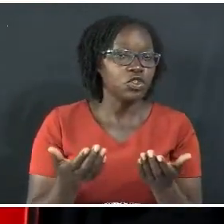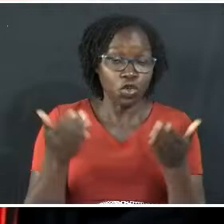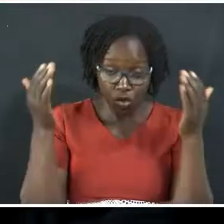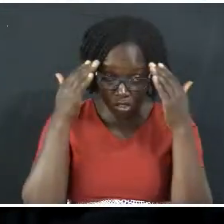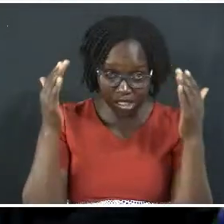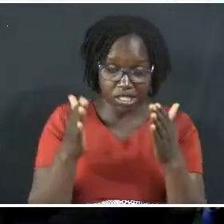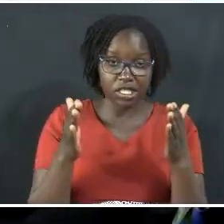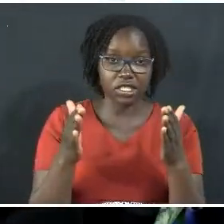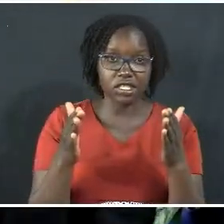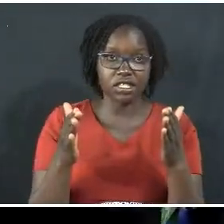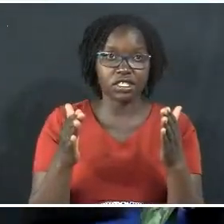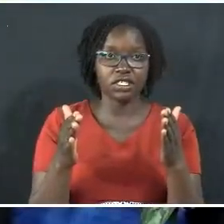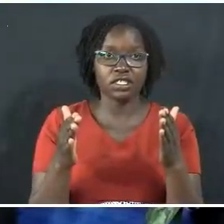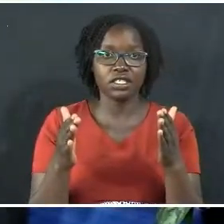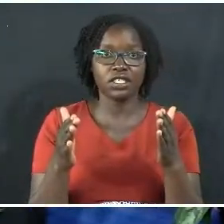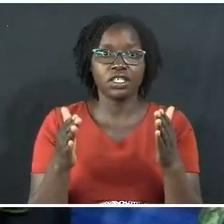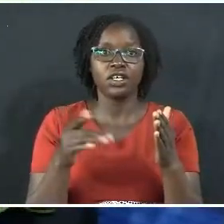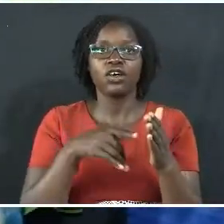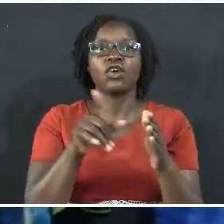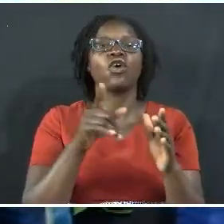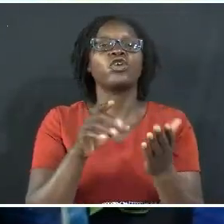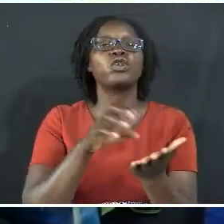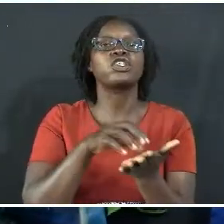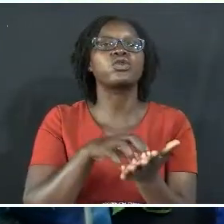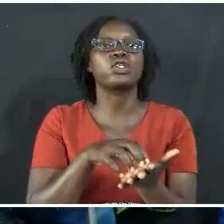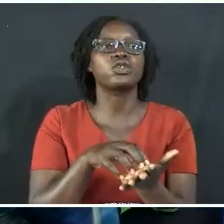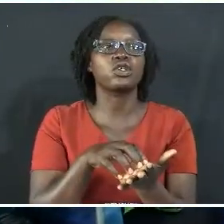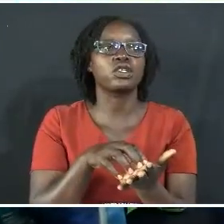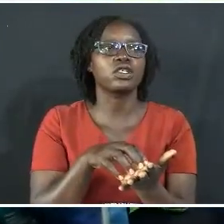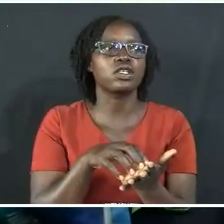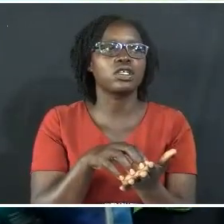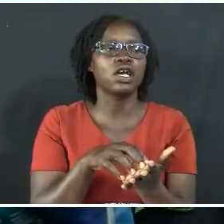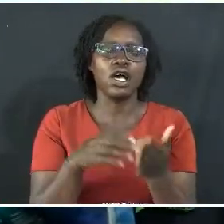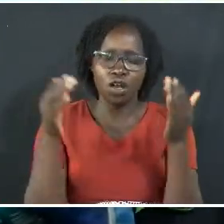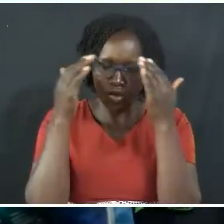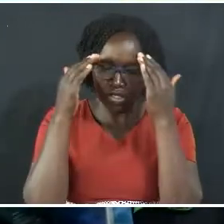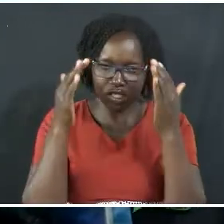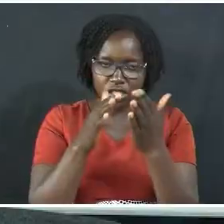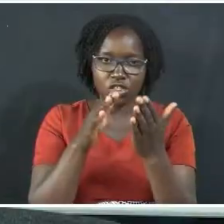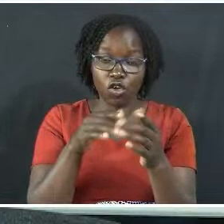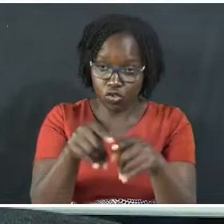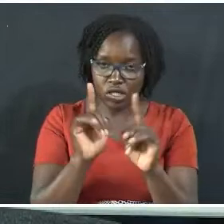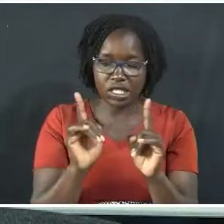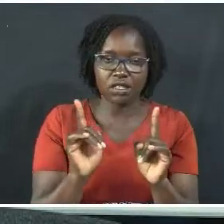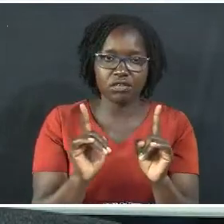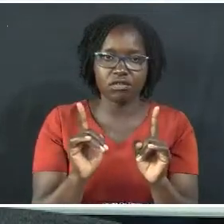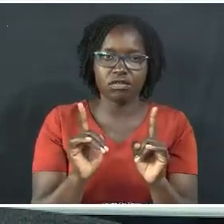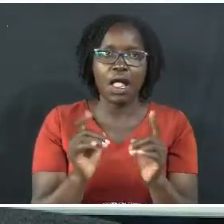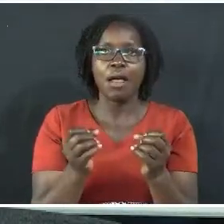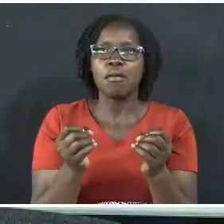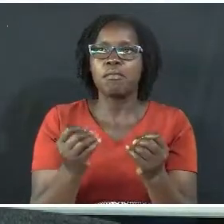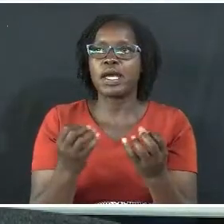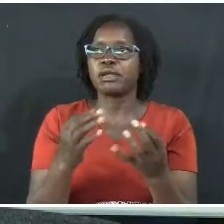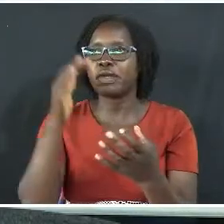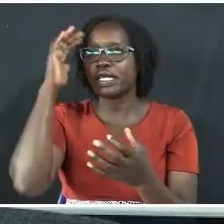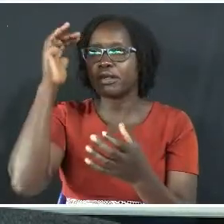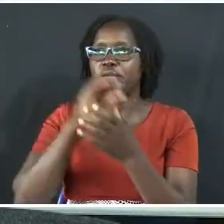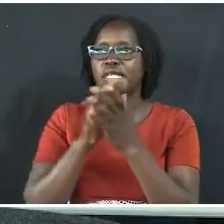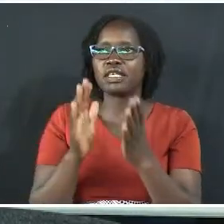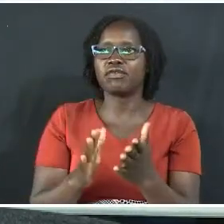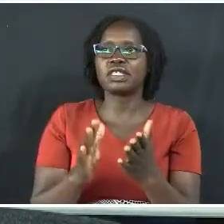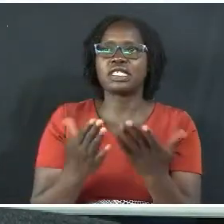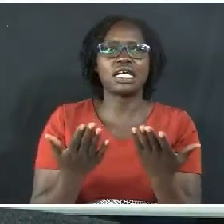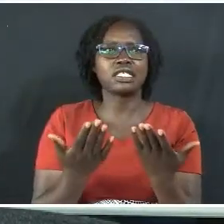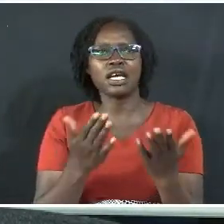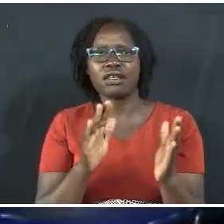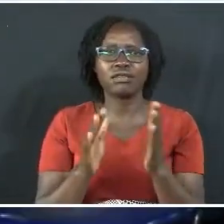Concentrate on your situation. Concentrate on yourself. Many believers are now